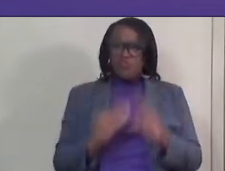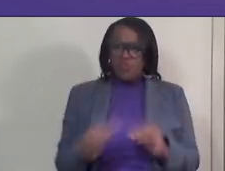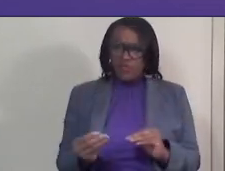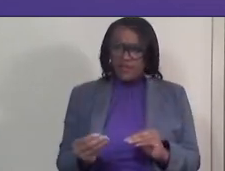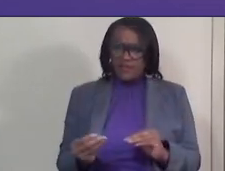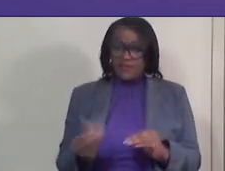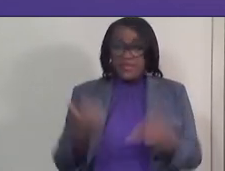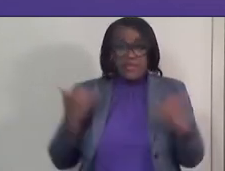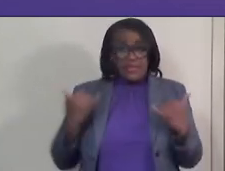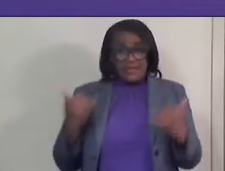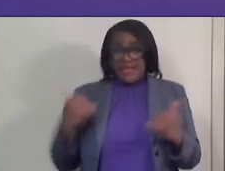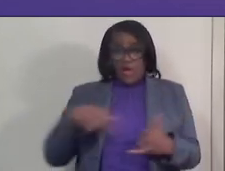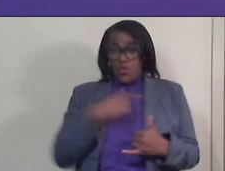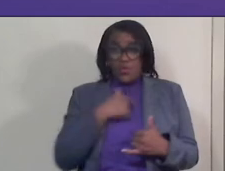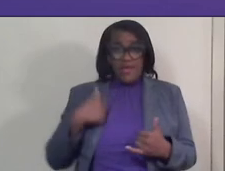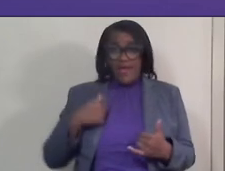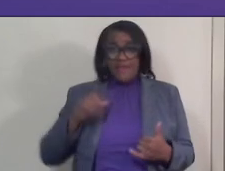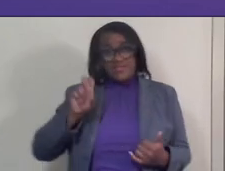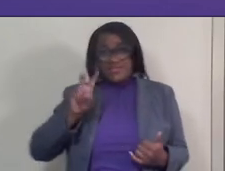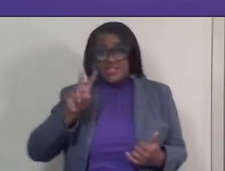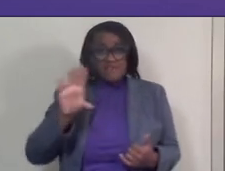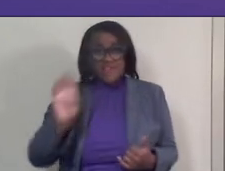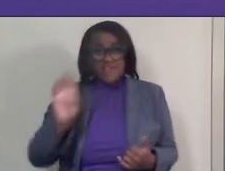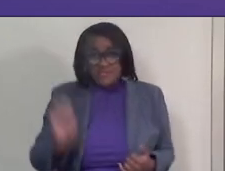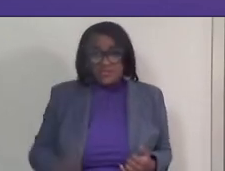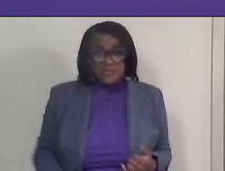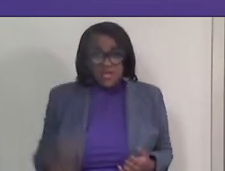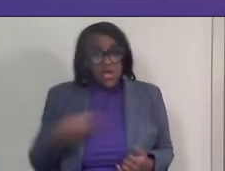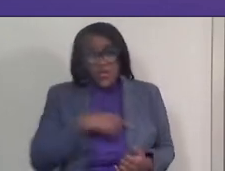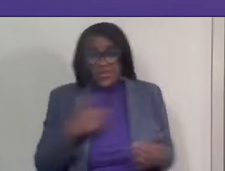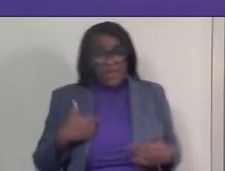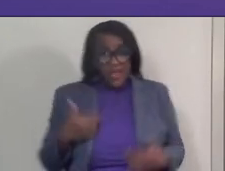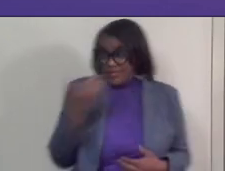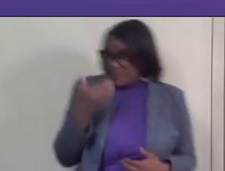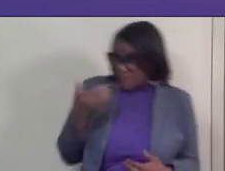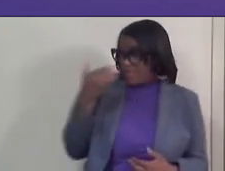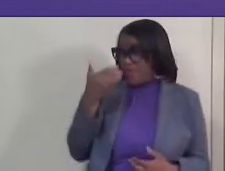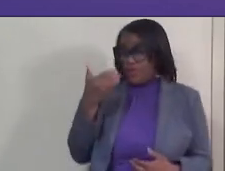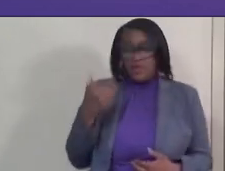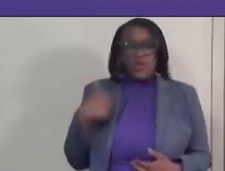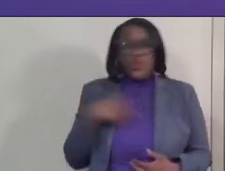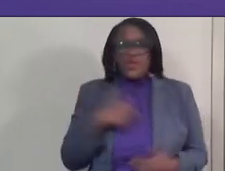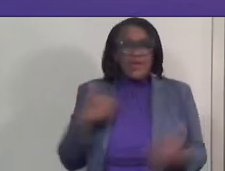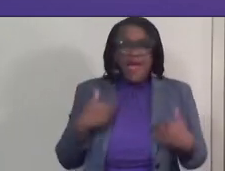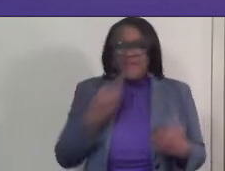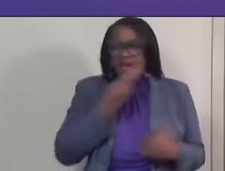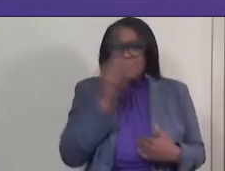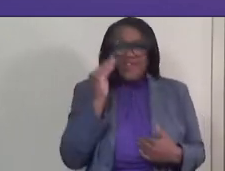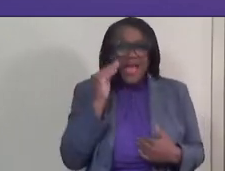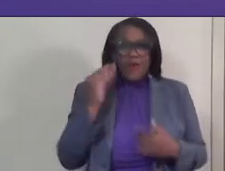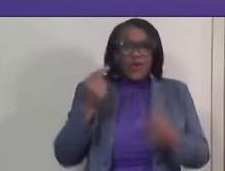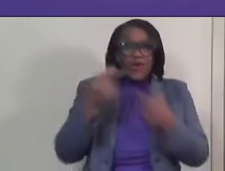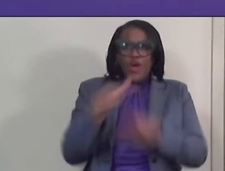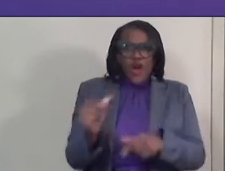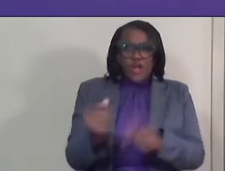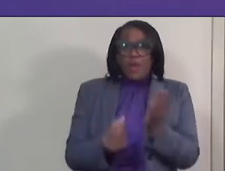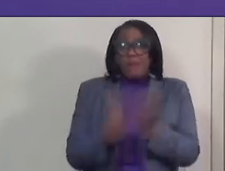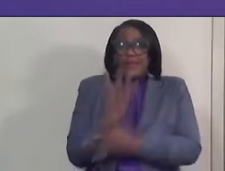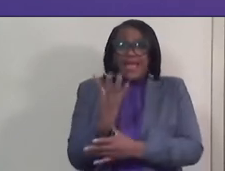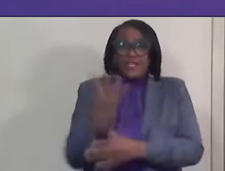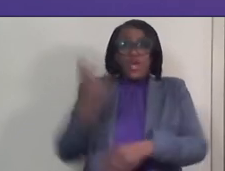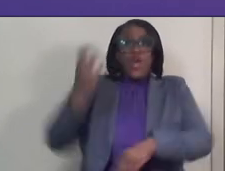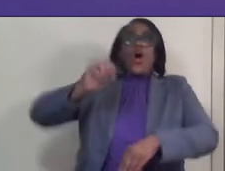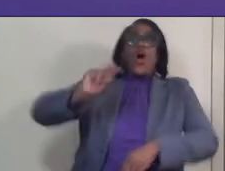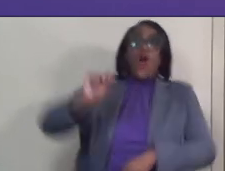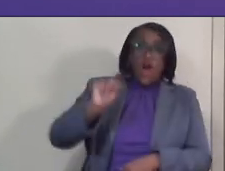our devices. We have our devices. We even have a flower garden. You could plant a vegetable garden and that could